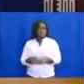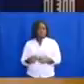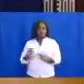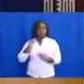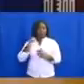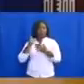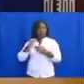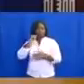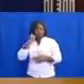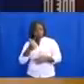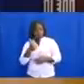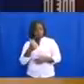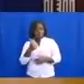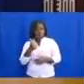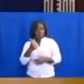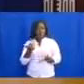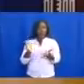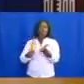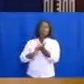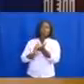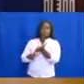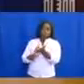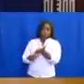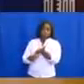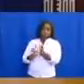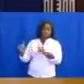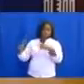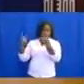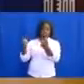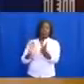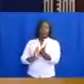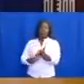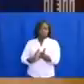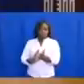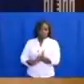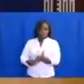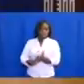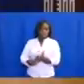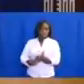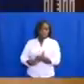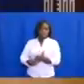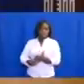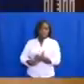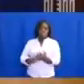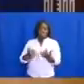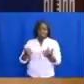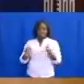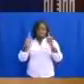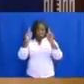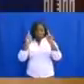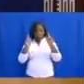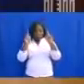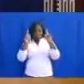echineko. Ye ma sukufo a woni ba bewie no. Besan ko school. Akotire won sohwe